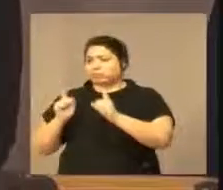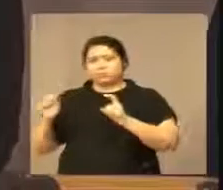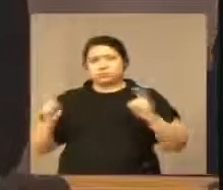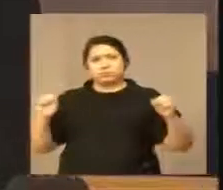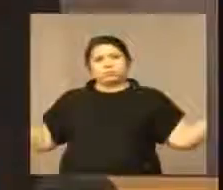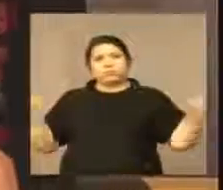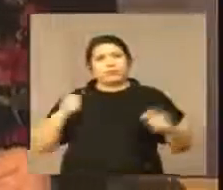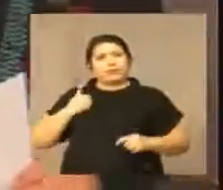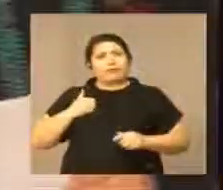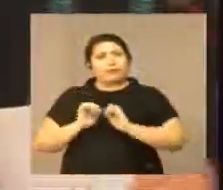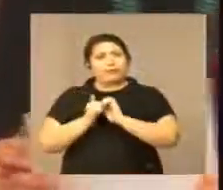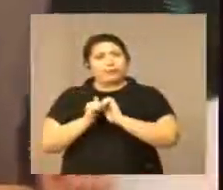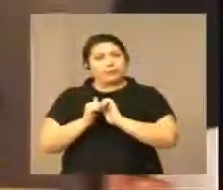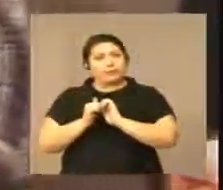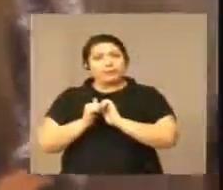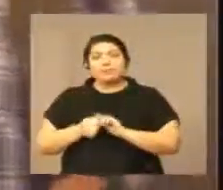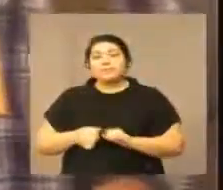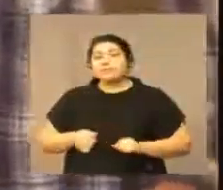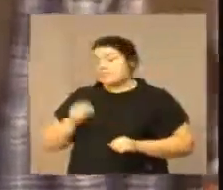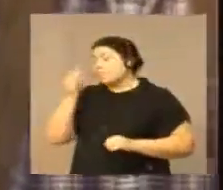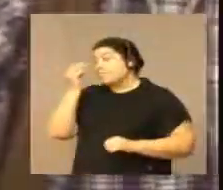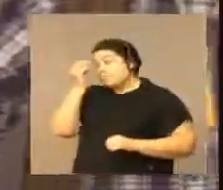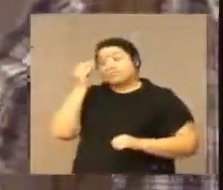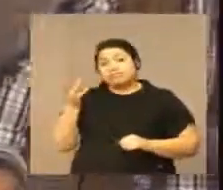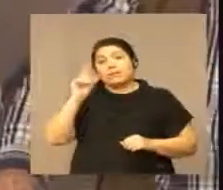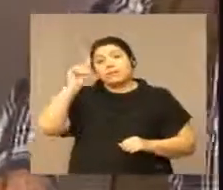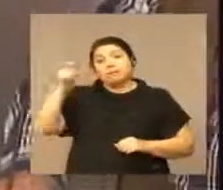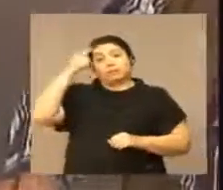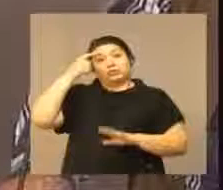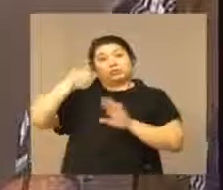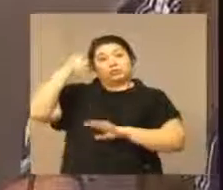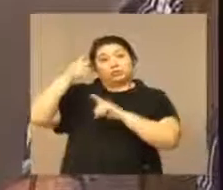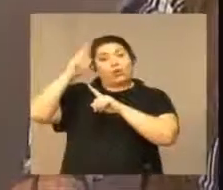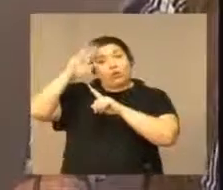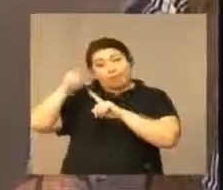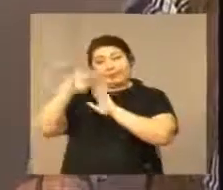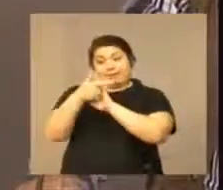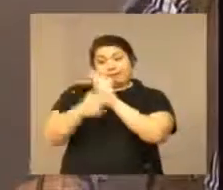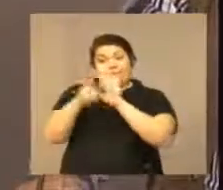we're hoping, the minister's hoping, to table her legislation in late